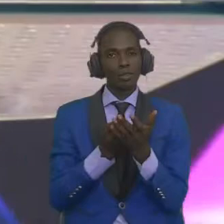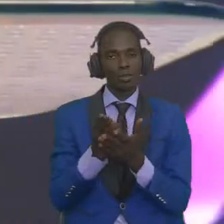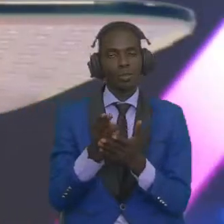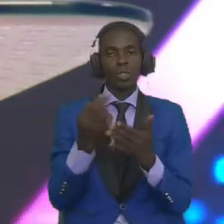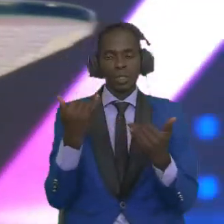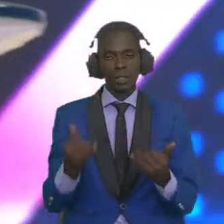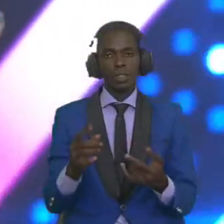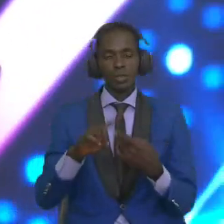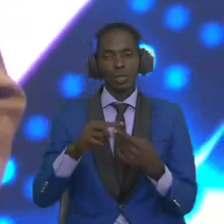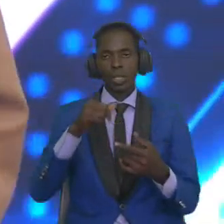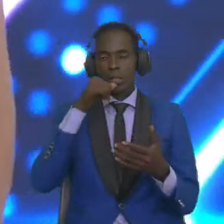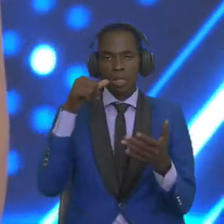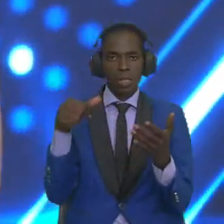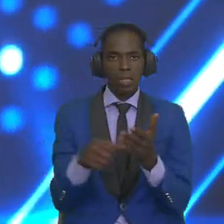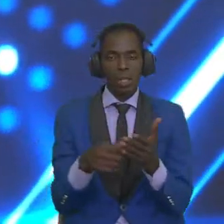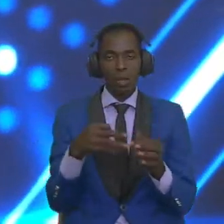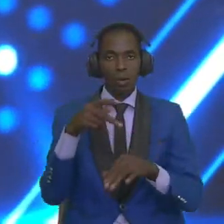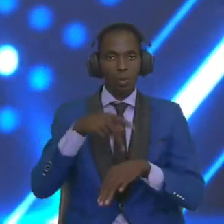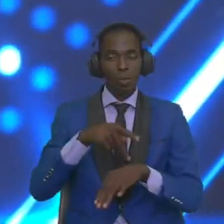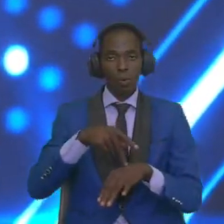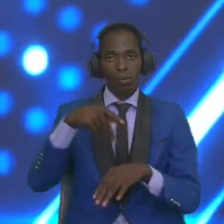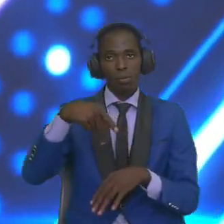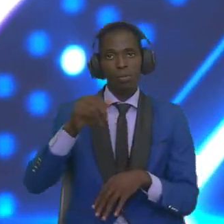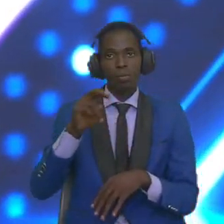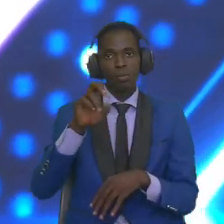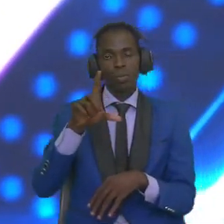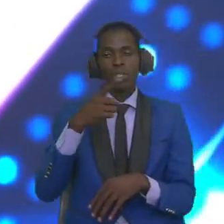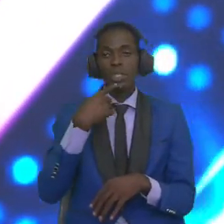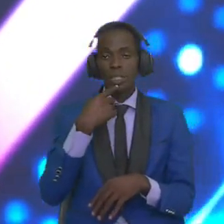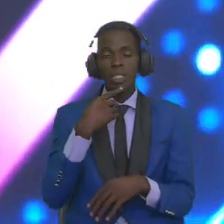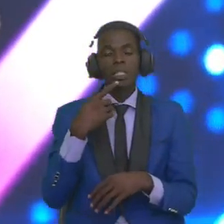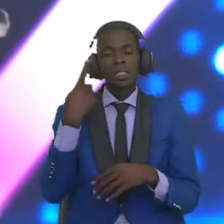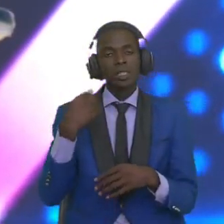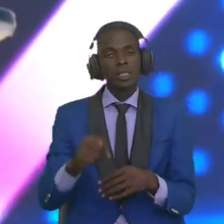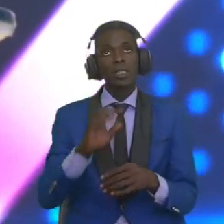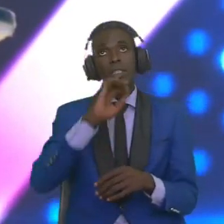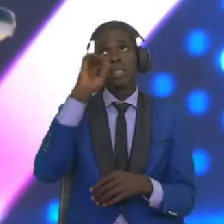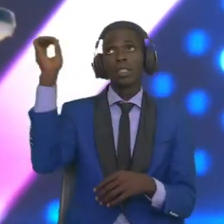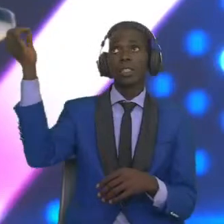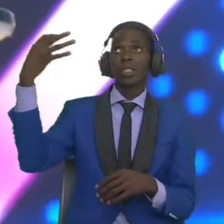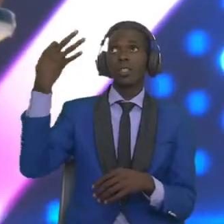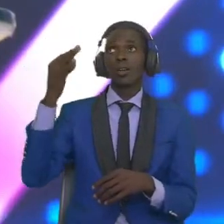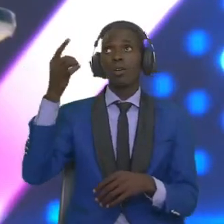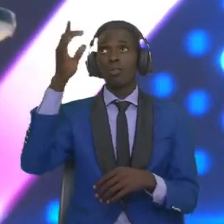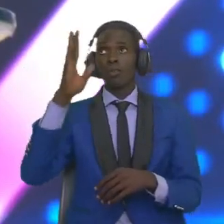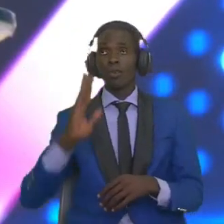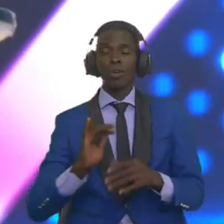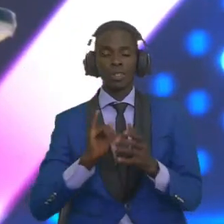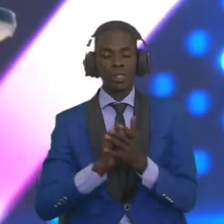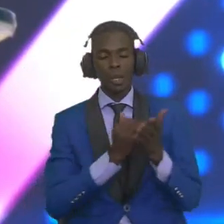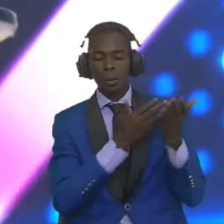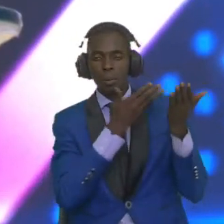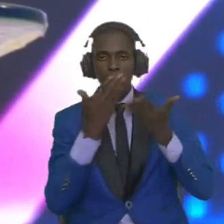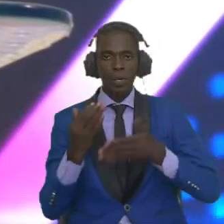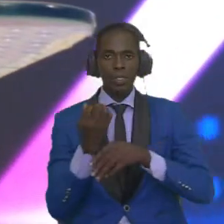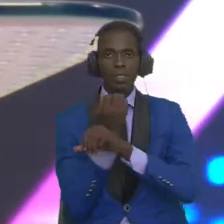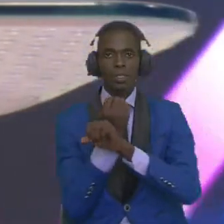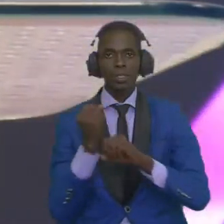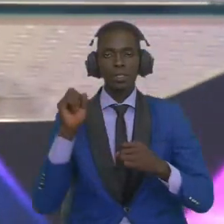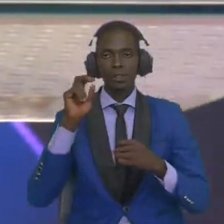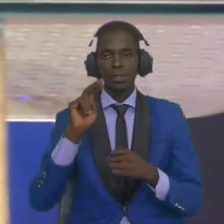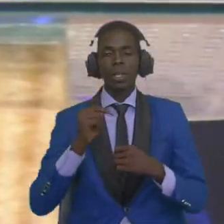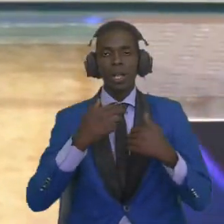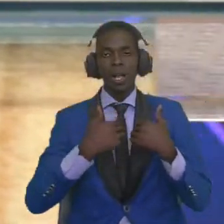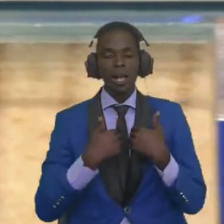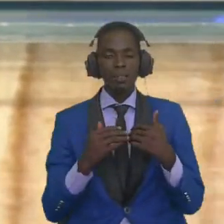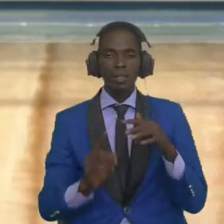epistles, and it says the grace of God that bringeth salvation has appeared unto all men. And that